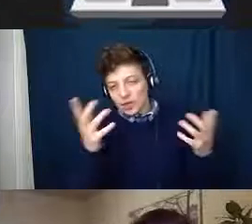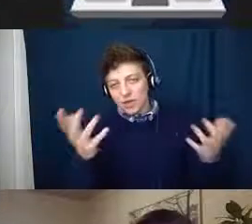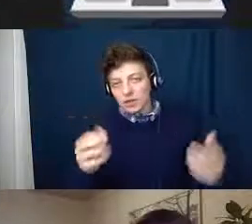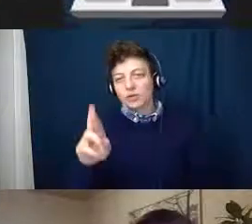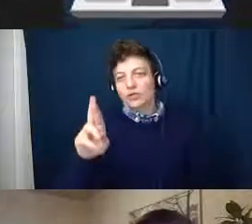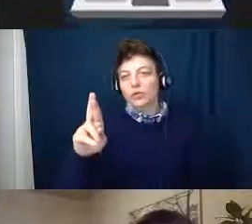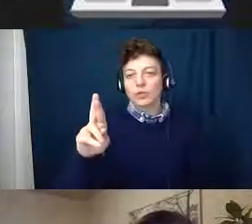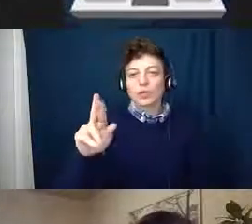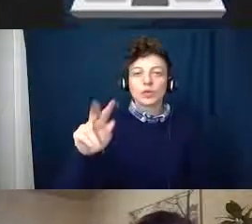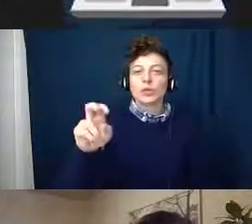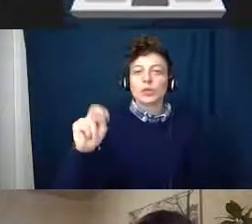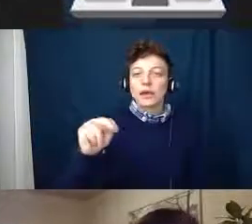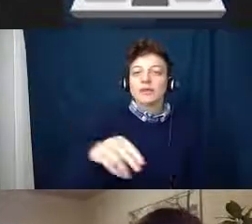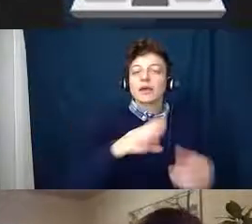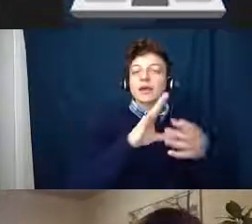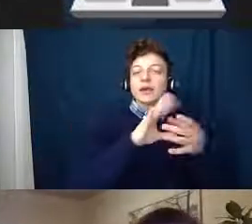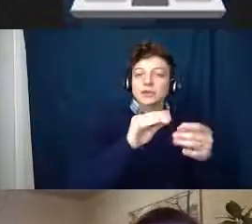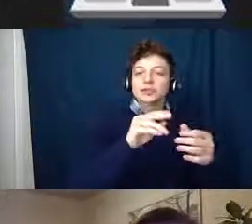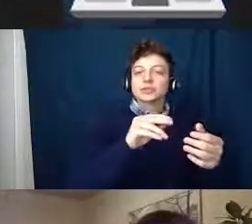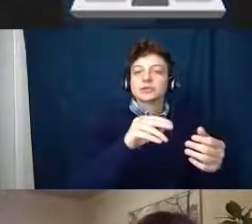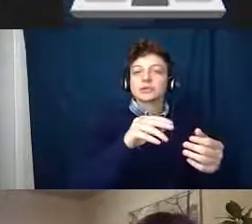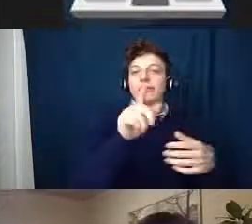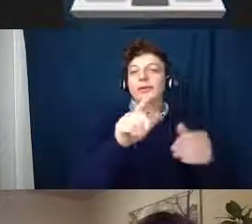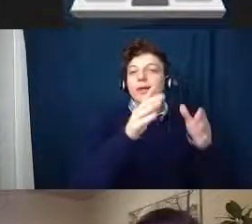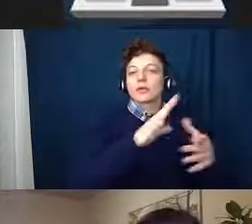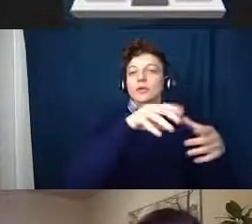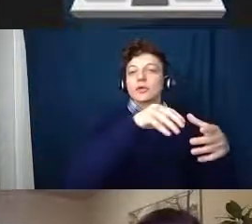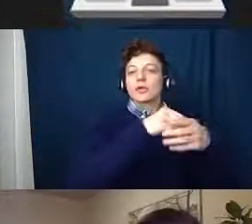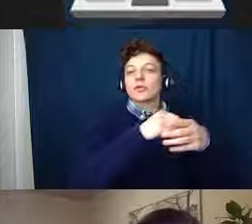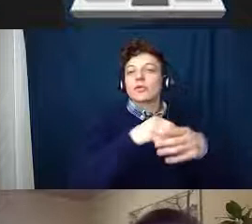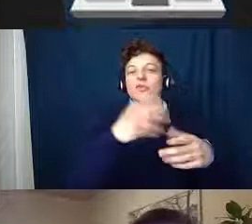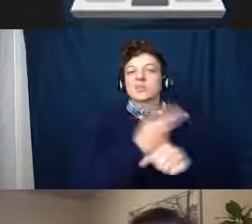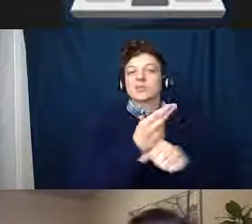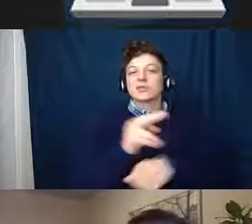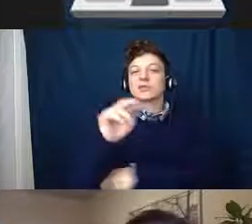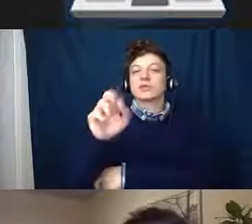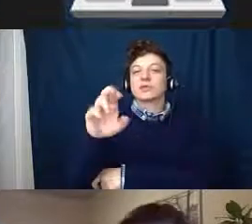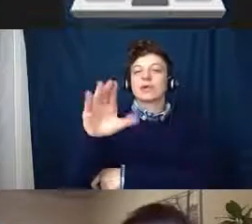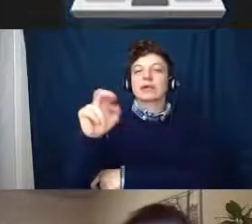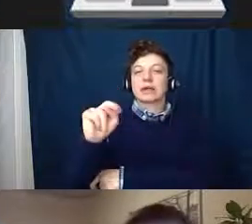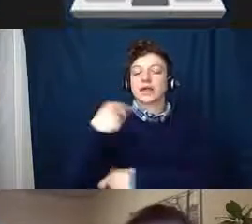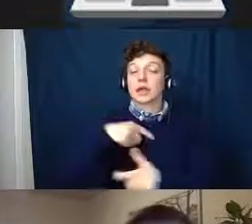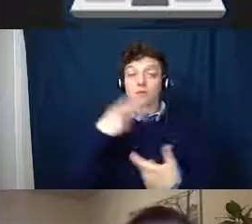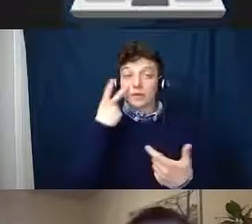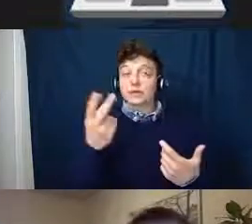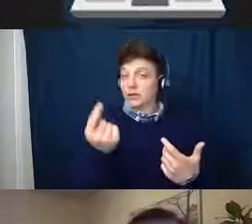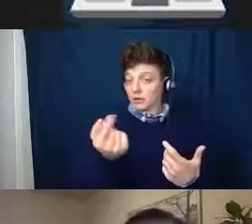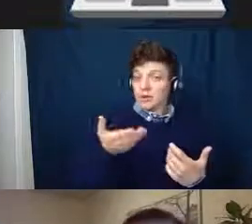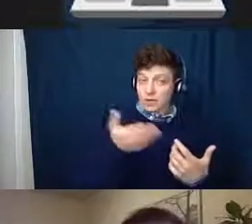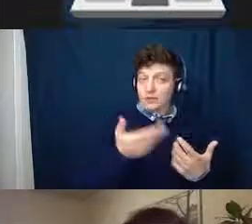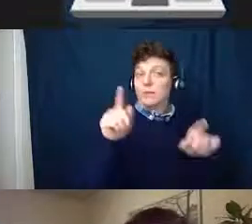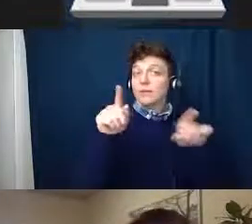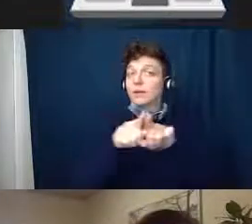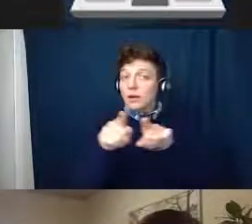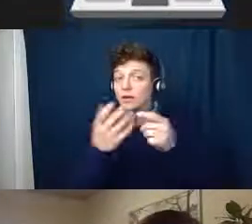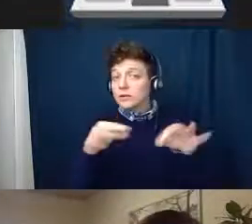librarians getting involved with Narcan responses. And we've seen this a little bit in Kensington, but I think also really important to note is